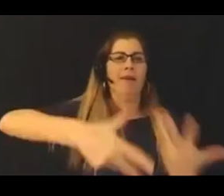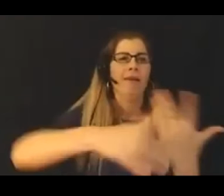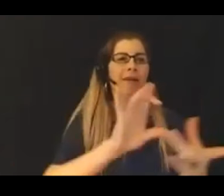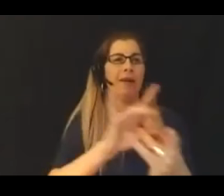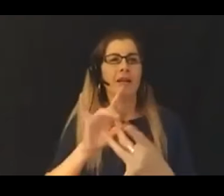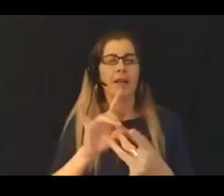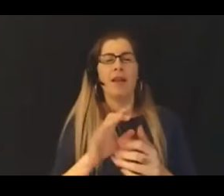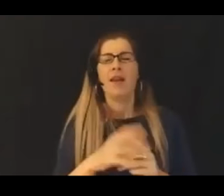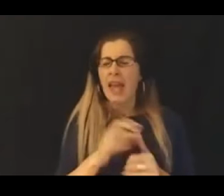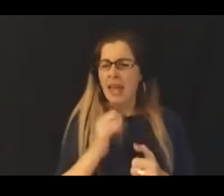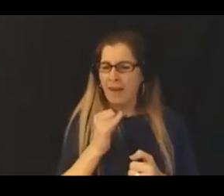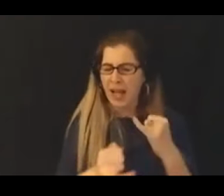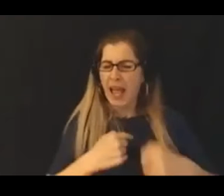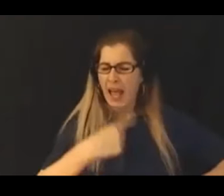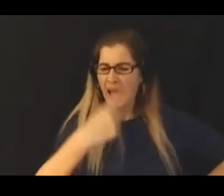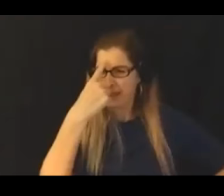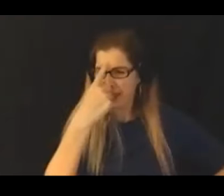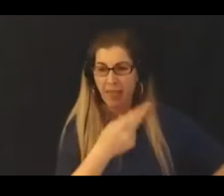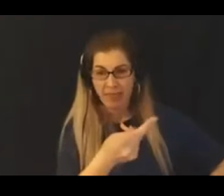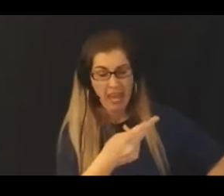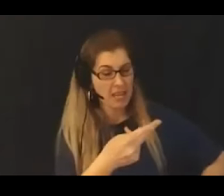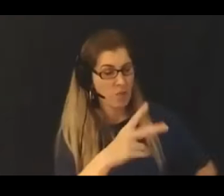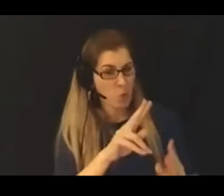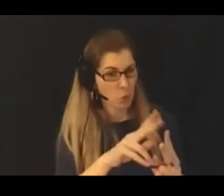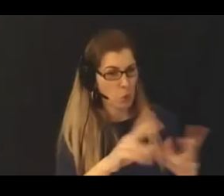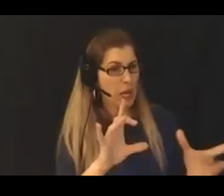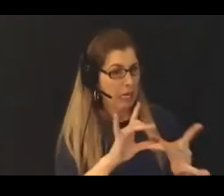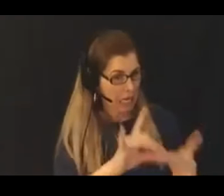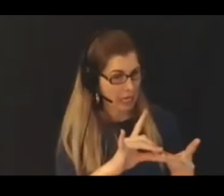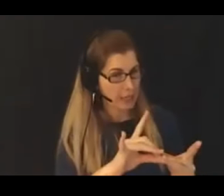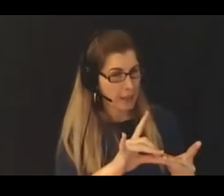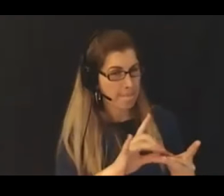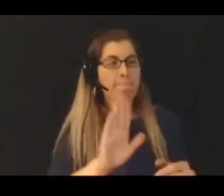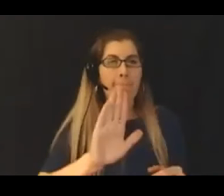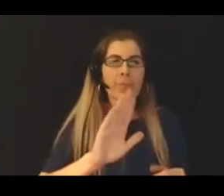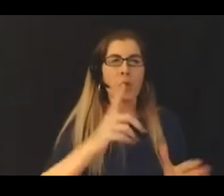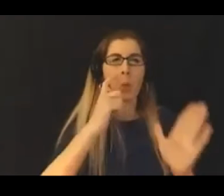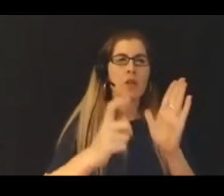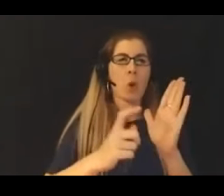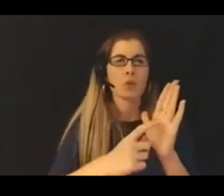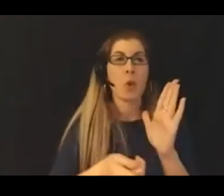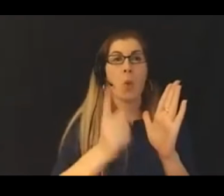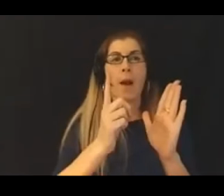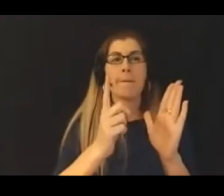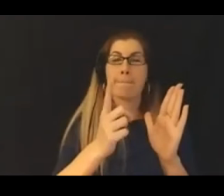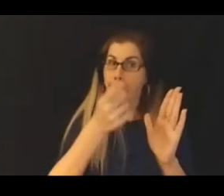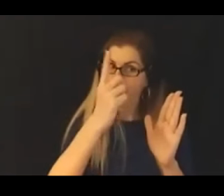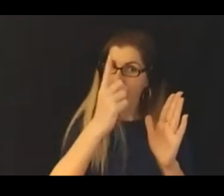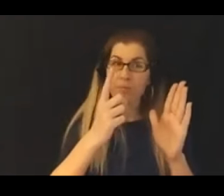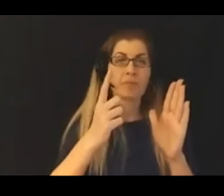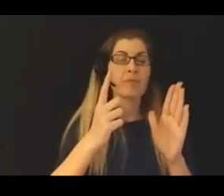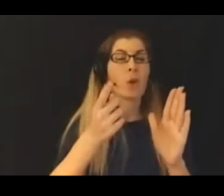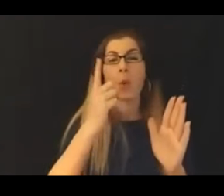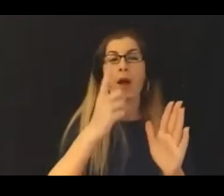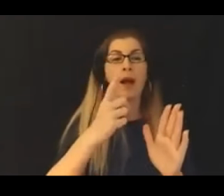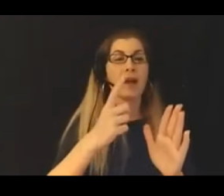okay, do these things connect at all? And what we saw was that the bigger effect, the bigger effect that you found